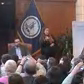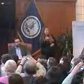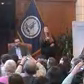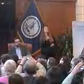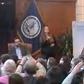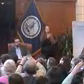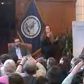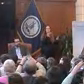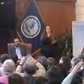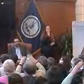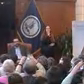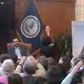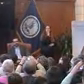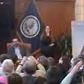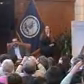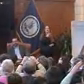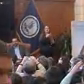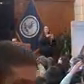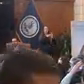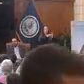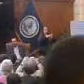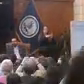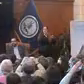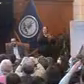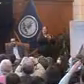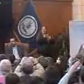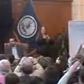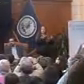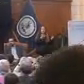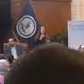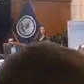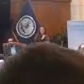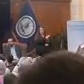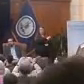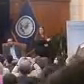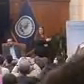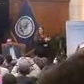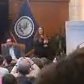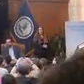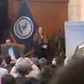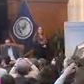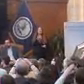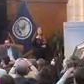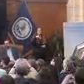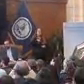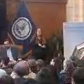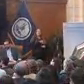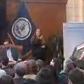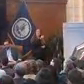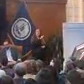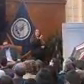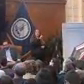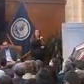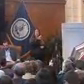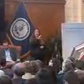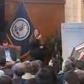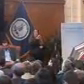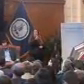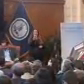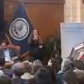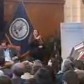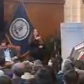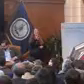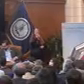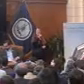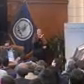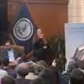our elected representative in Congress. The gentleman who holds the seat first contested by James Madison and James Monroe.